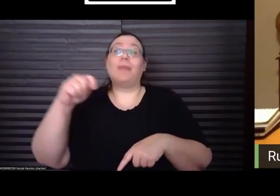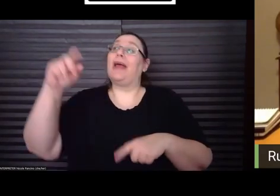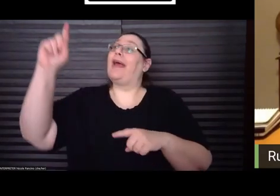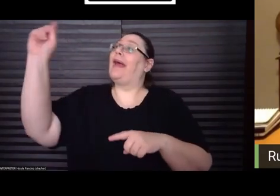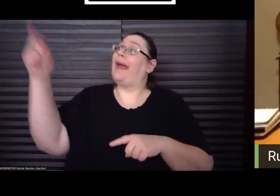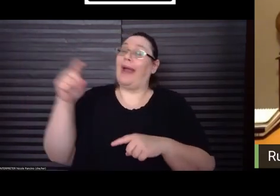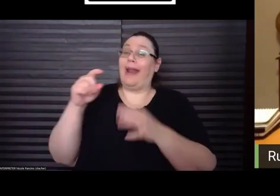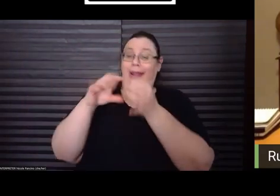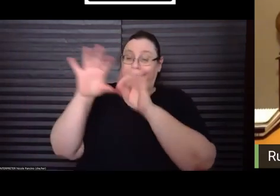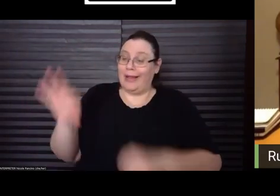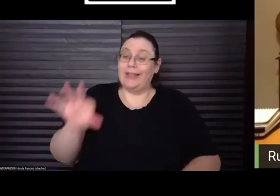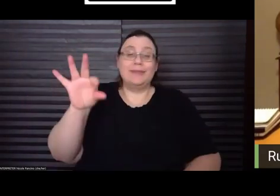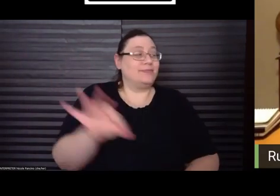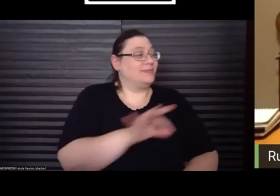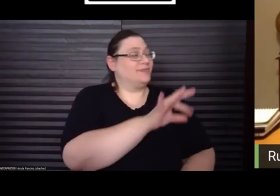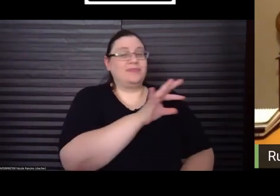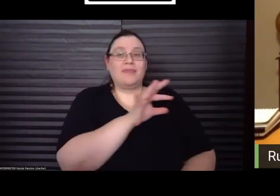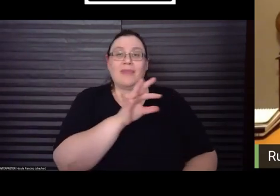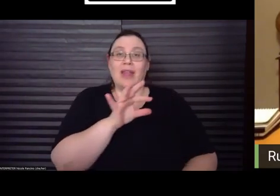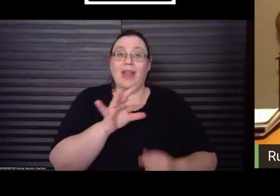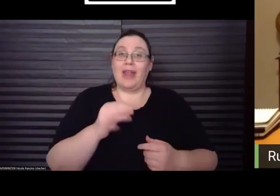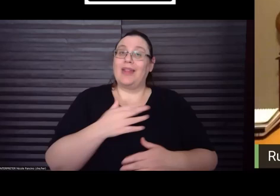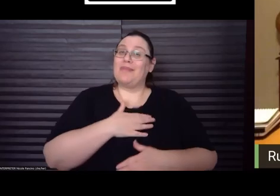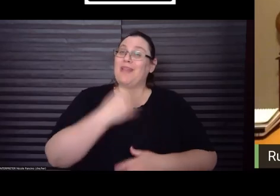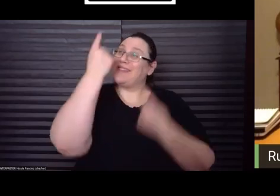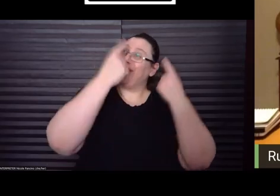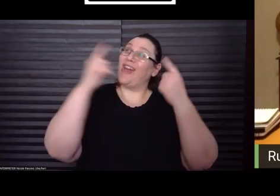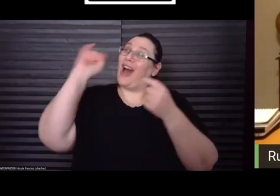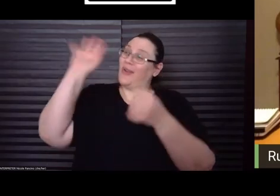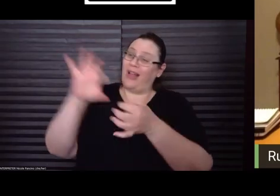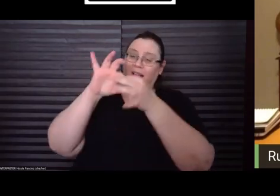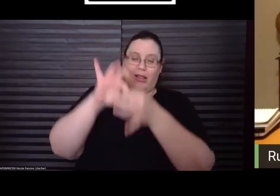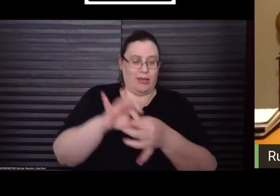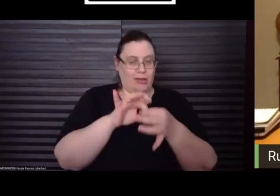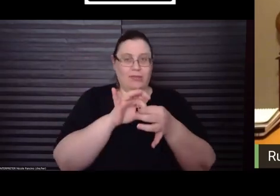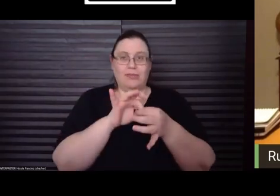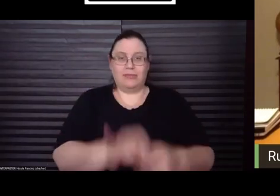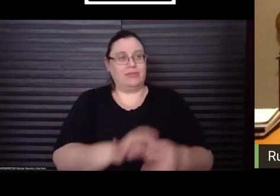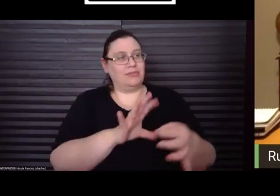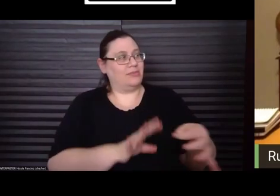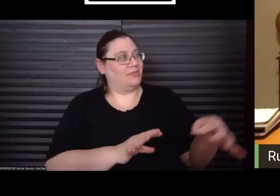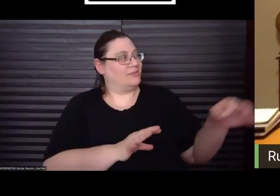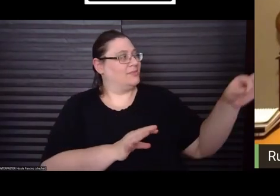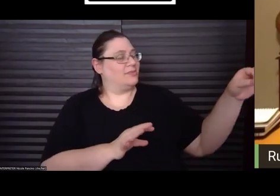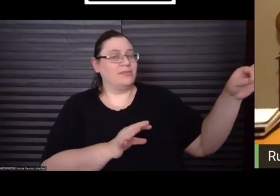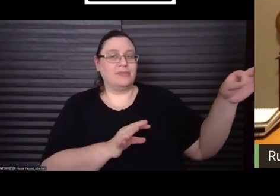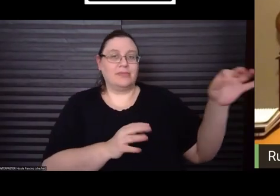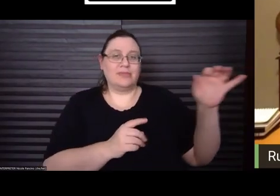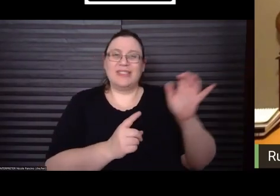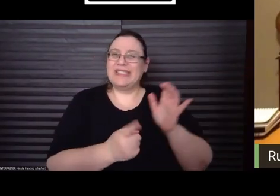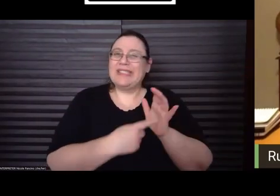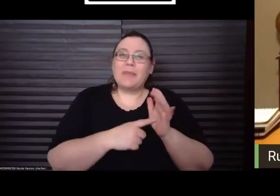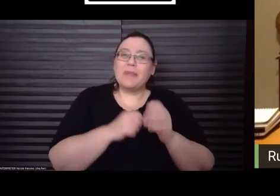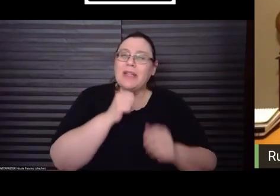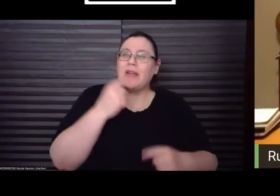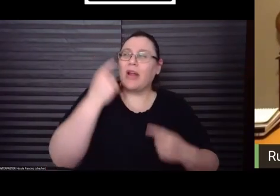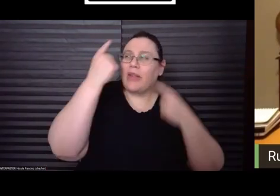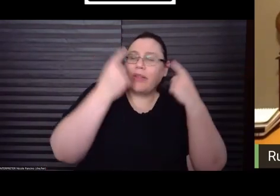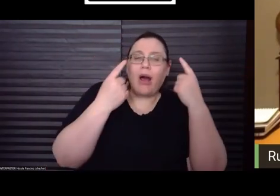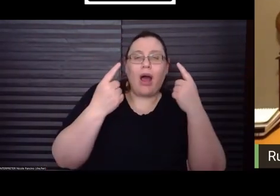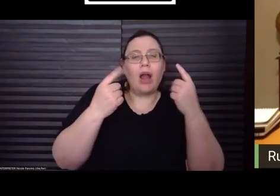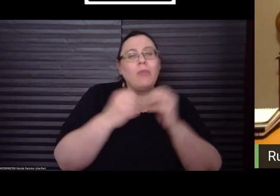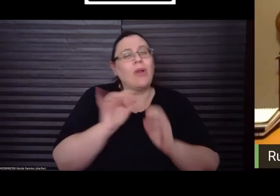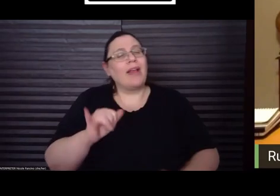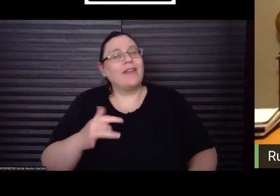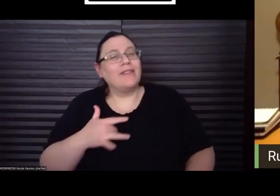the line and passed through their fingers, then that pleasant thought will cling to the whole. Sometimes it's not so much a thought as a